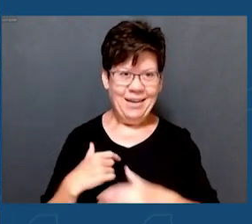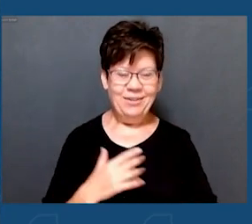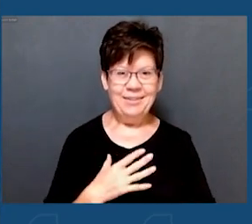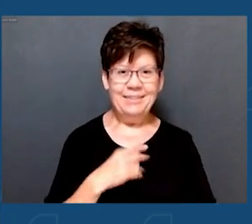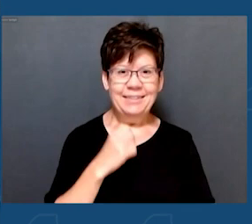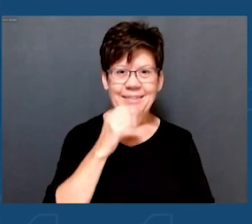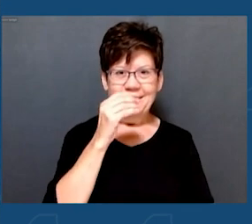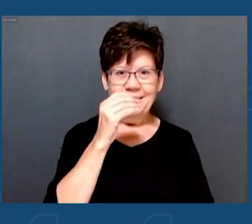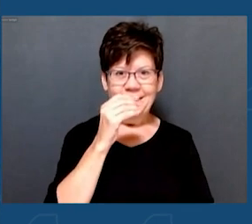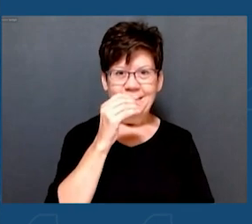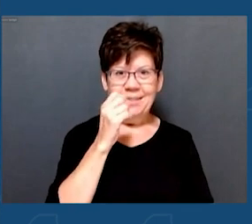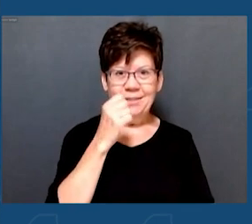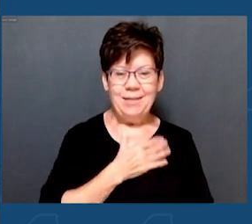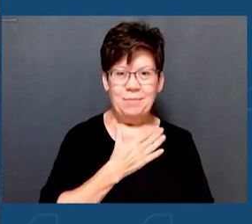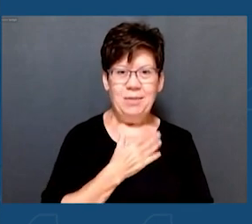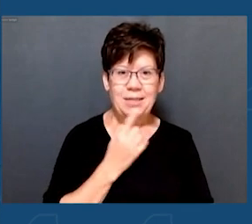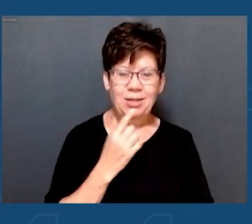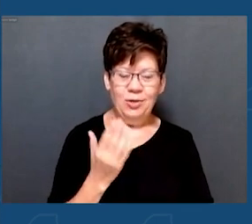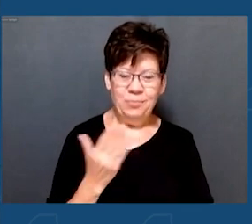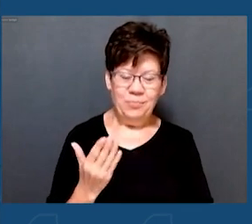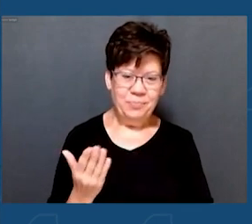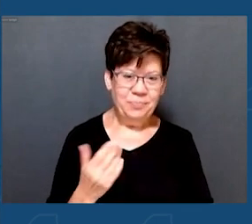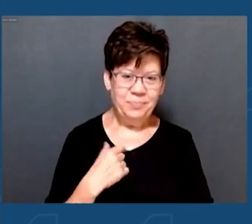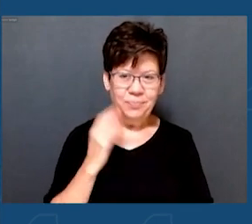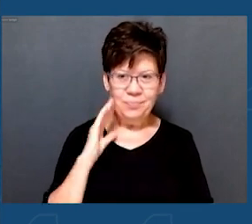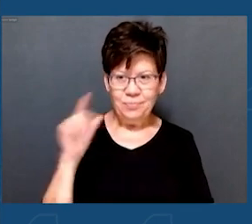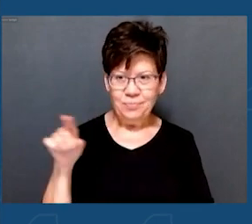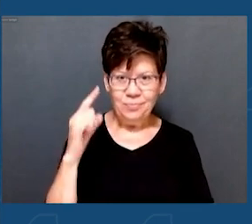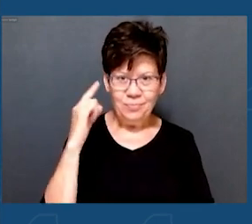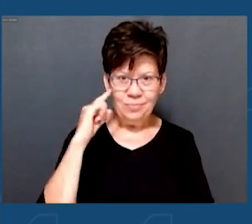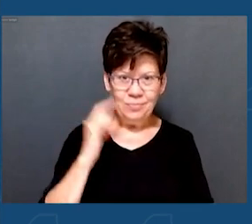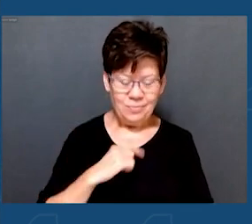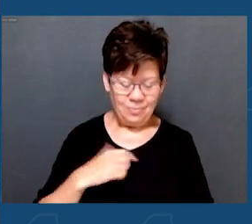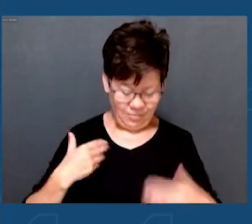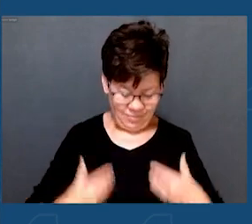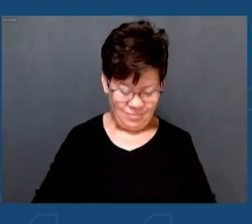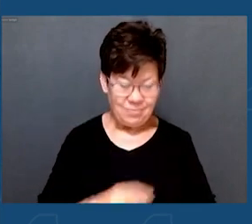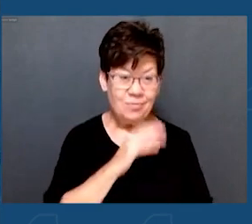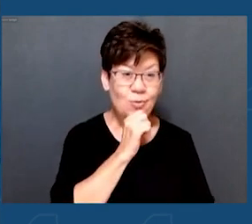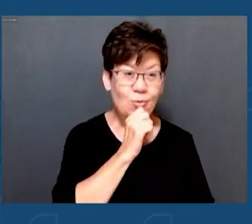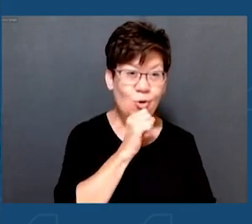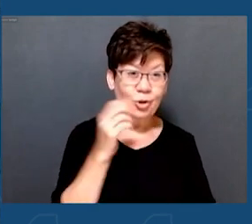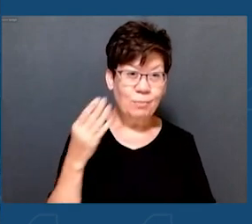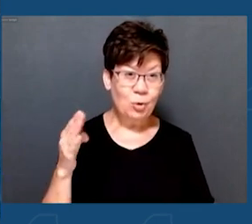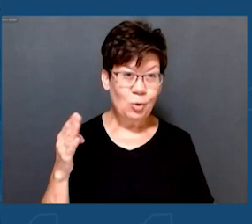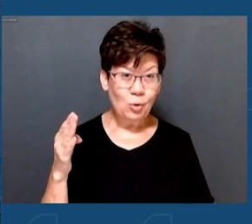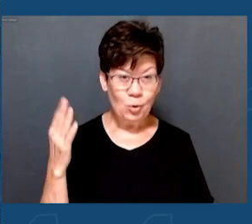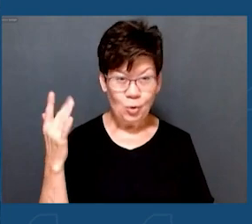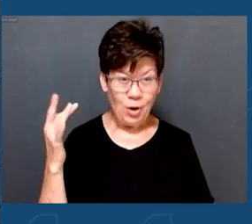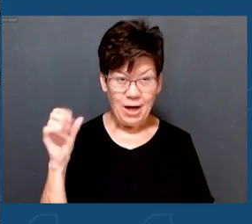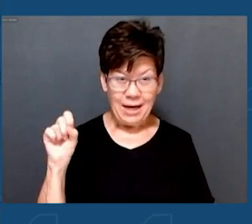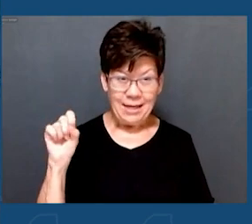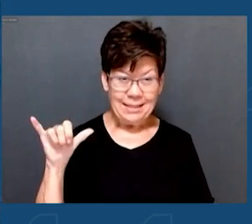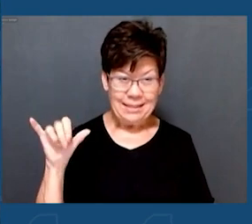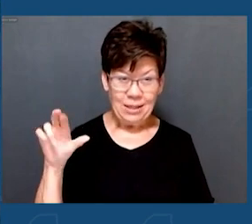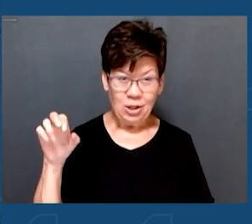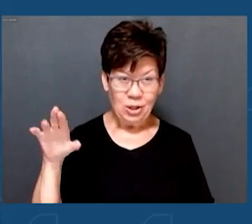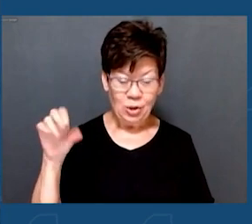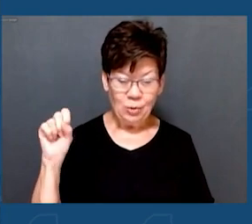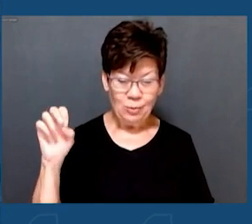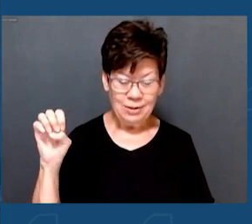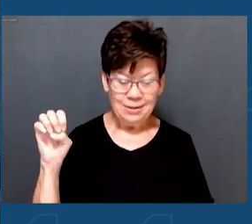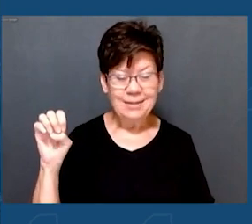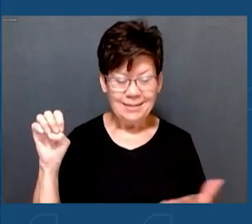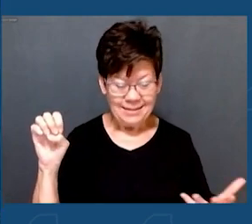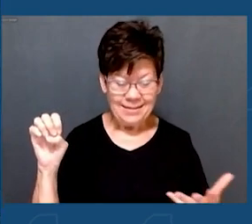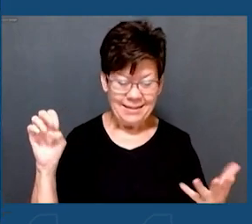back here. And I know you all think I'm wearing orange and blue because it's Syracuse and I went to Syracuse, but it's also a reminder